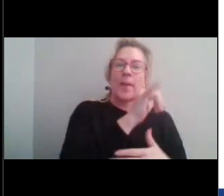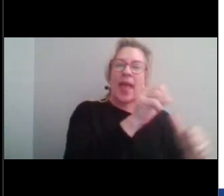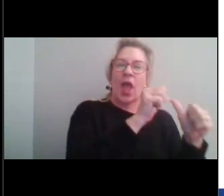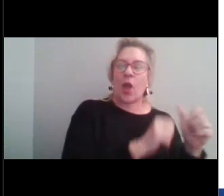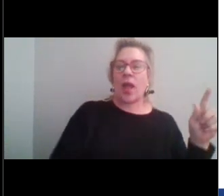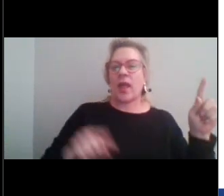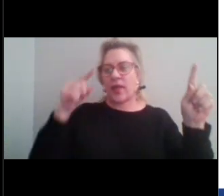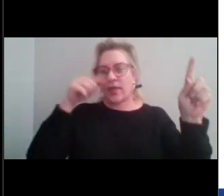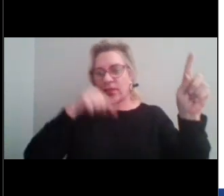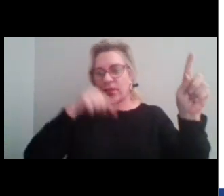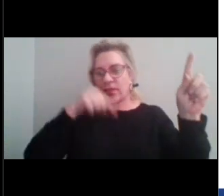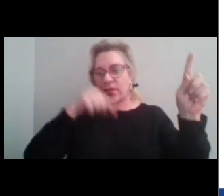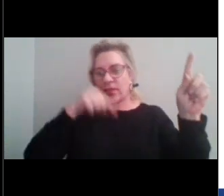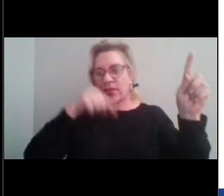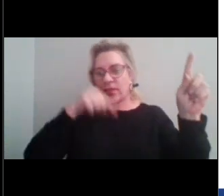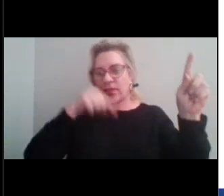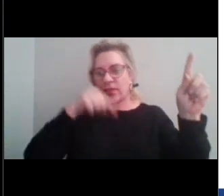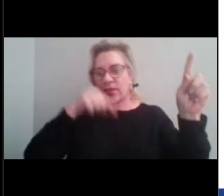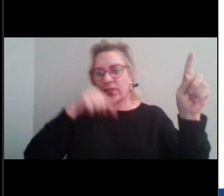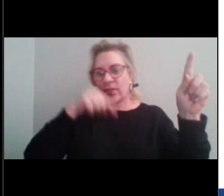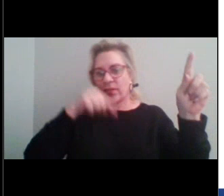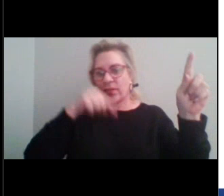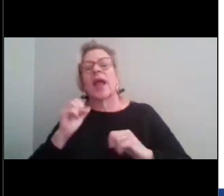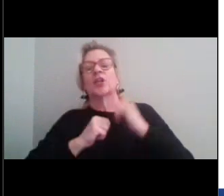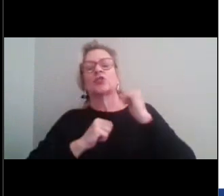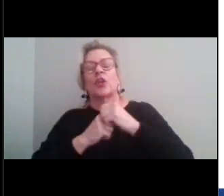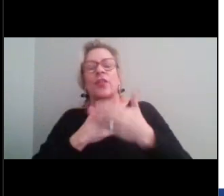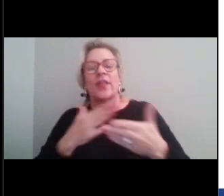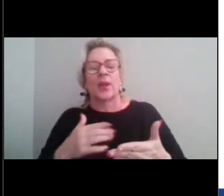as much pre-construction stuff as we can get done, and then